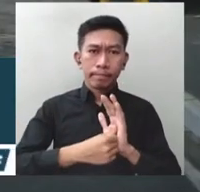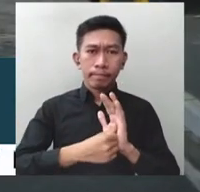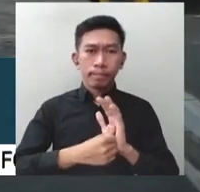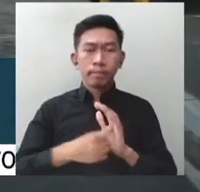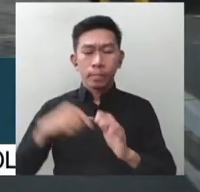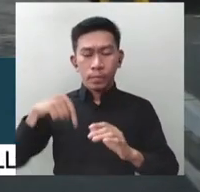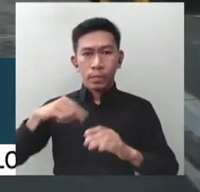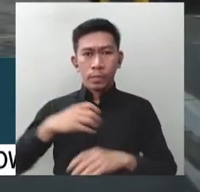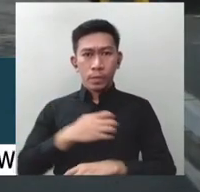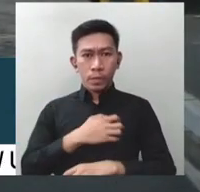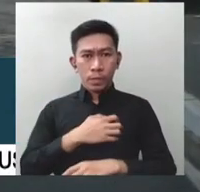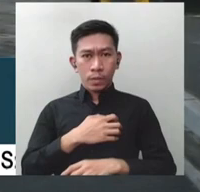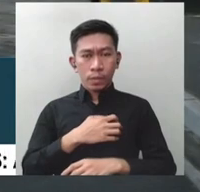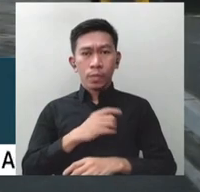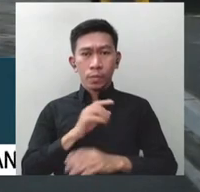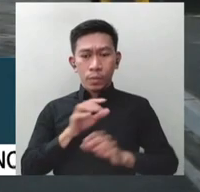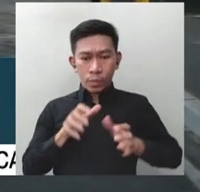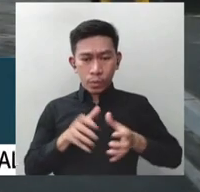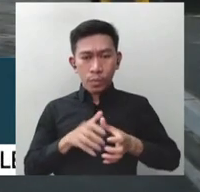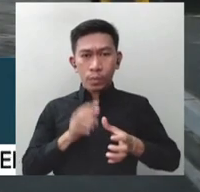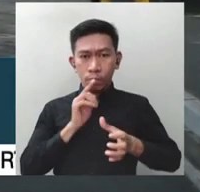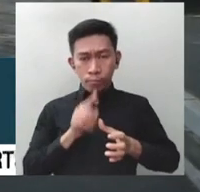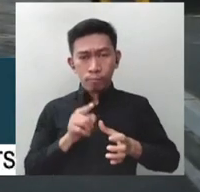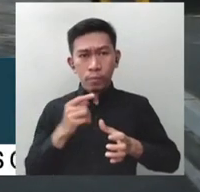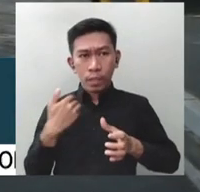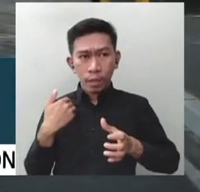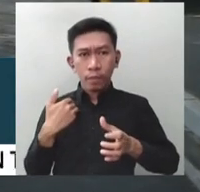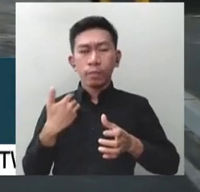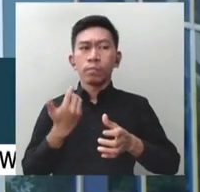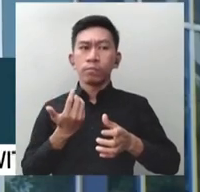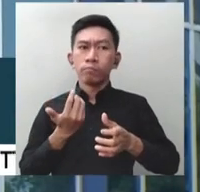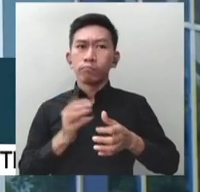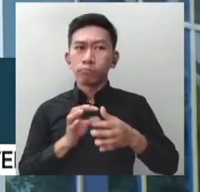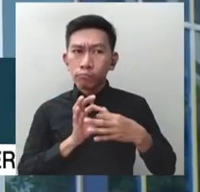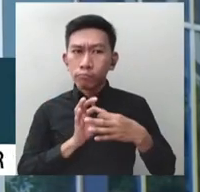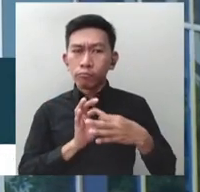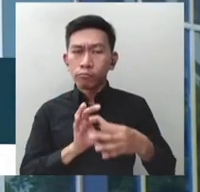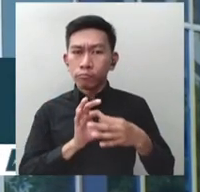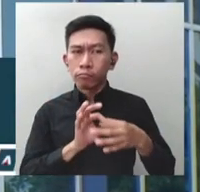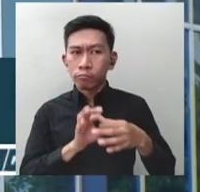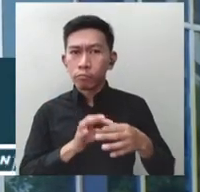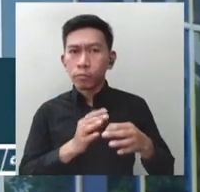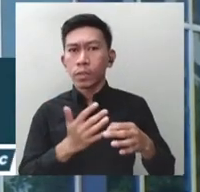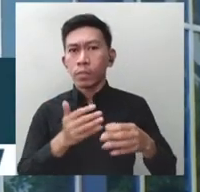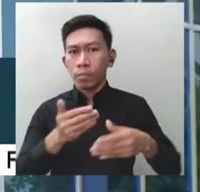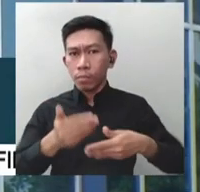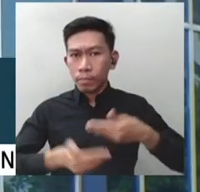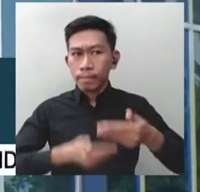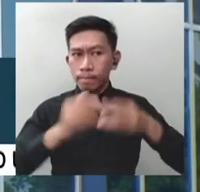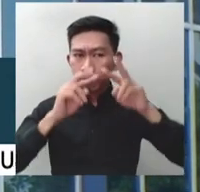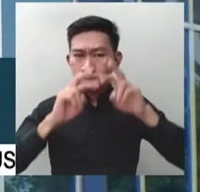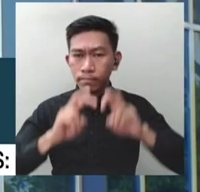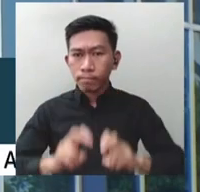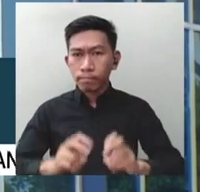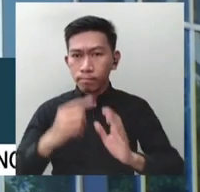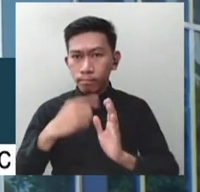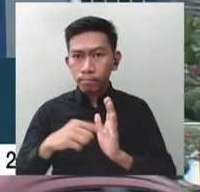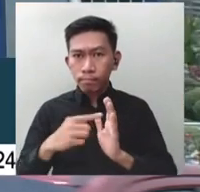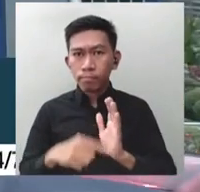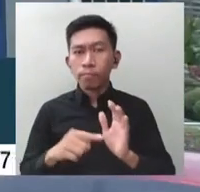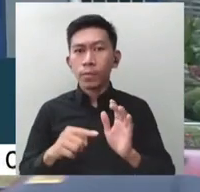we cooperated with the investigation being conducted to thresh out